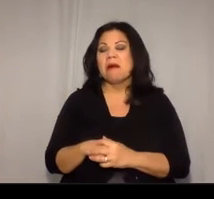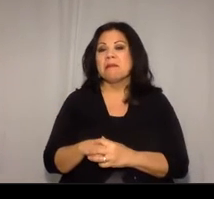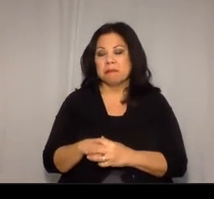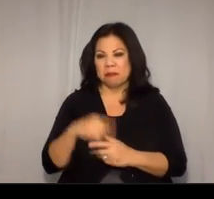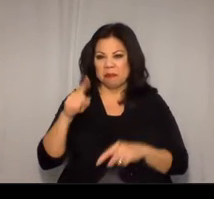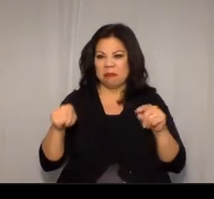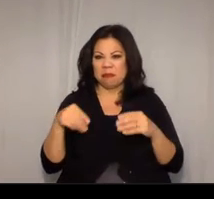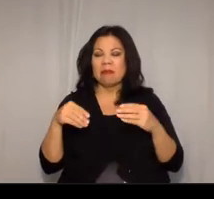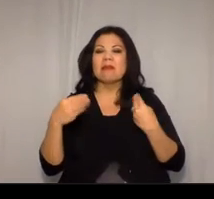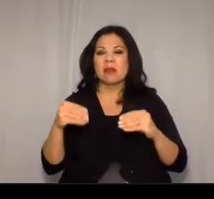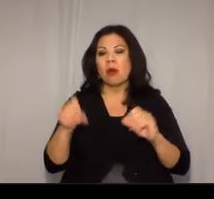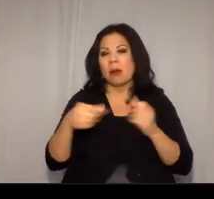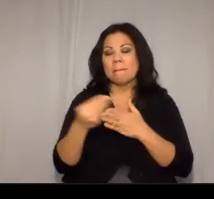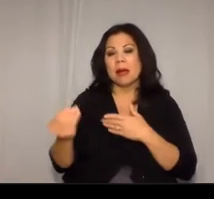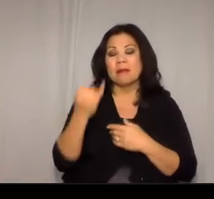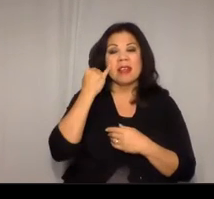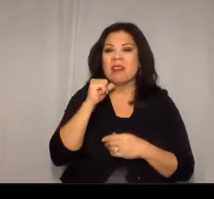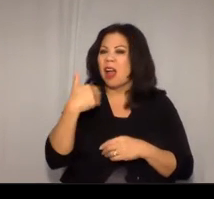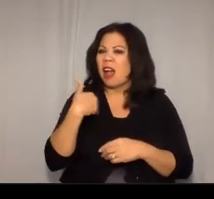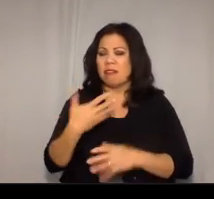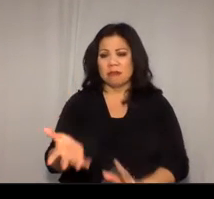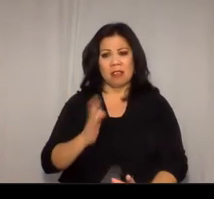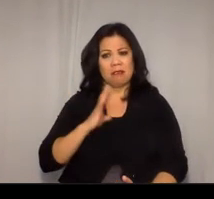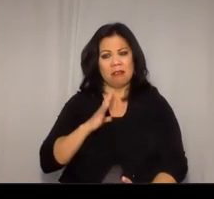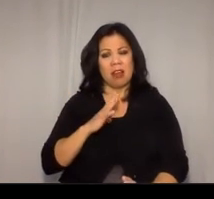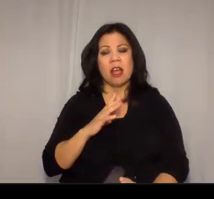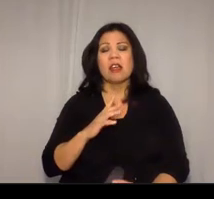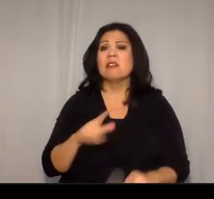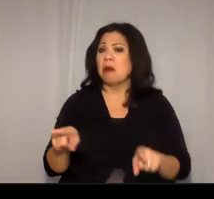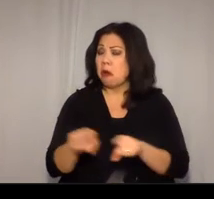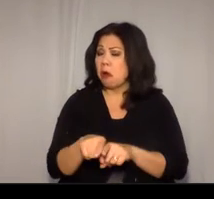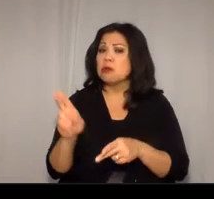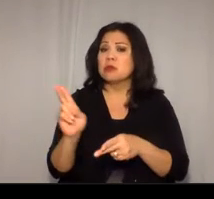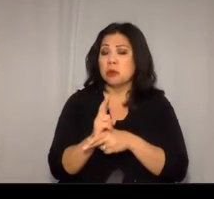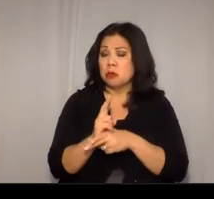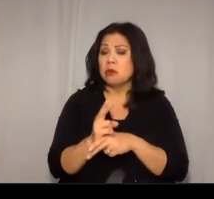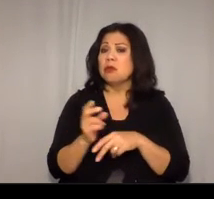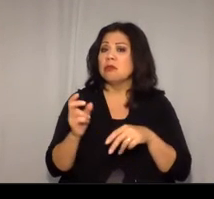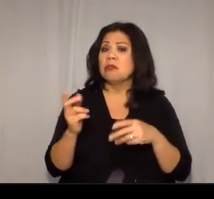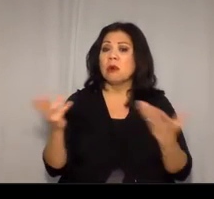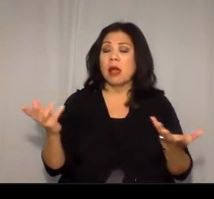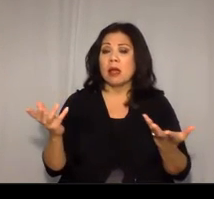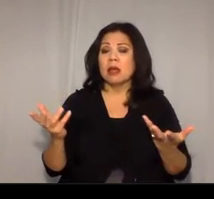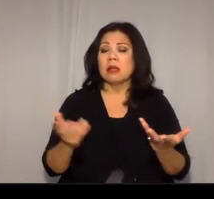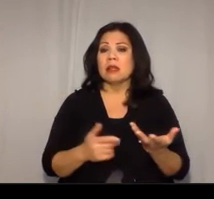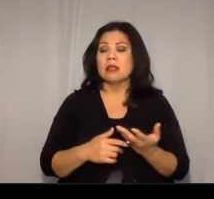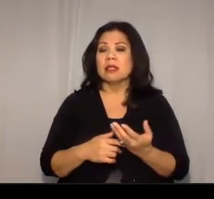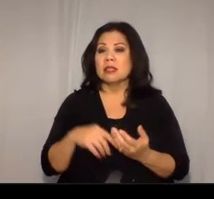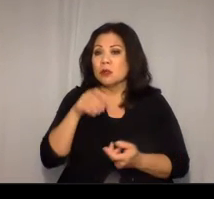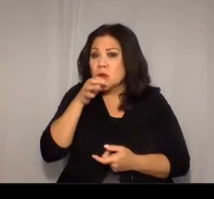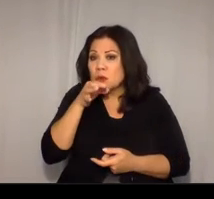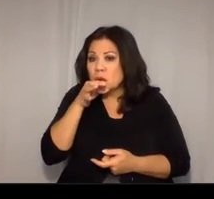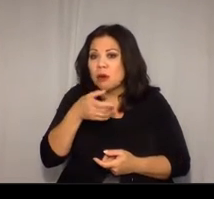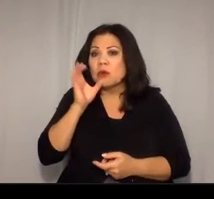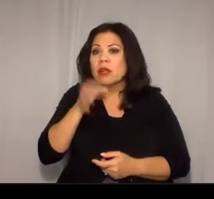Michael's. If you don't have beads, don't worry about it. The other thing that you can use that works really great are straws. If